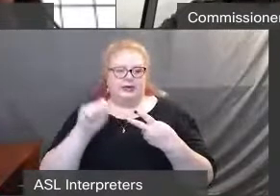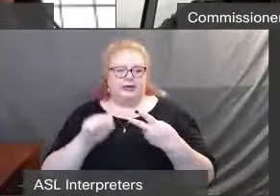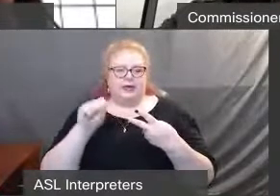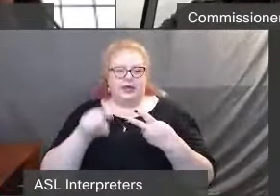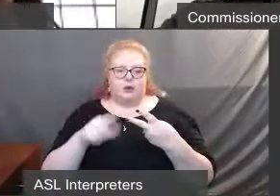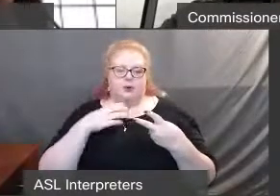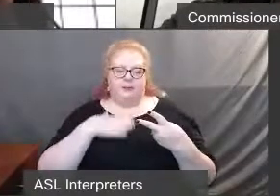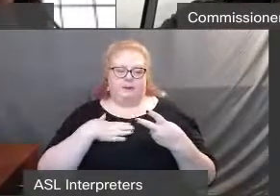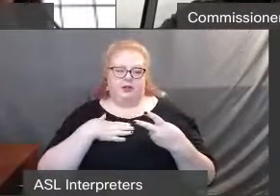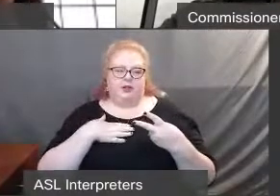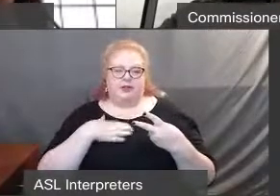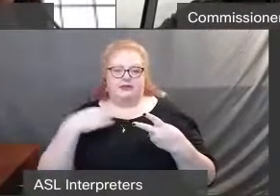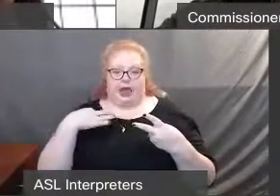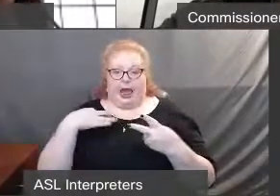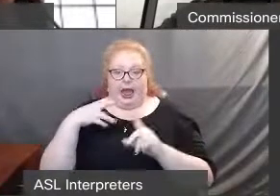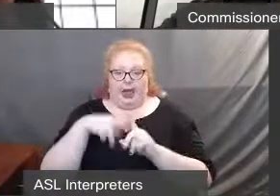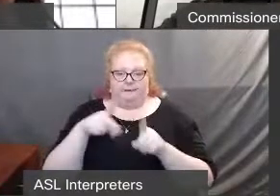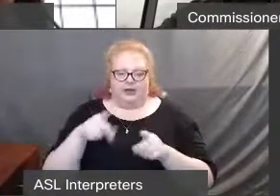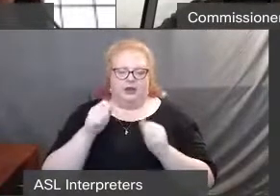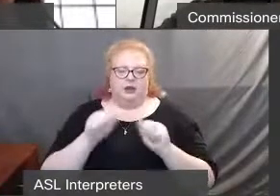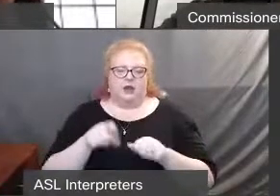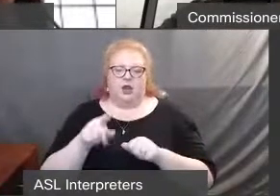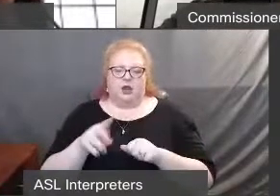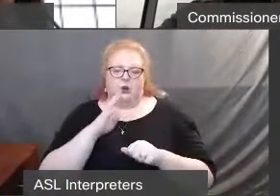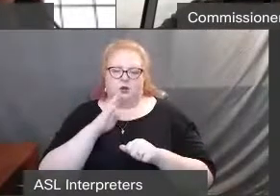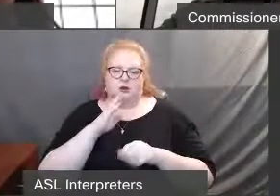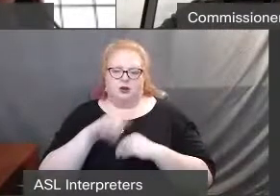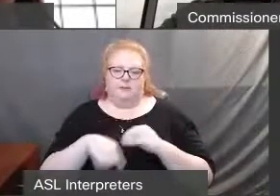to, for the applicant, can you speak to